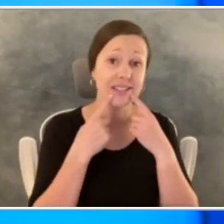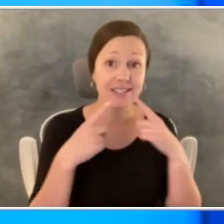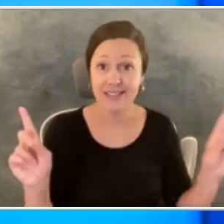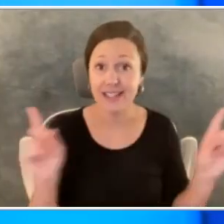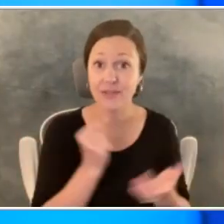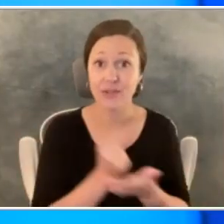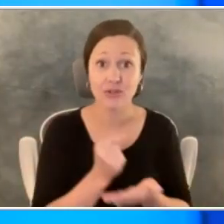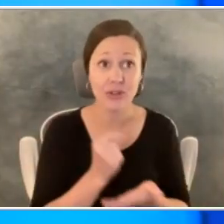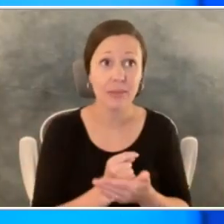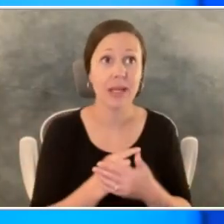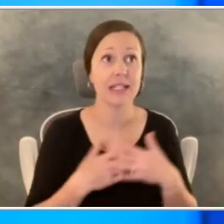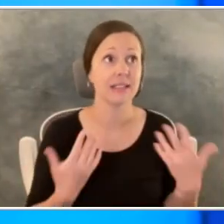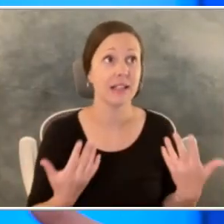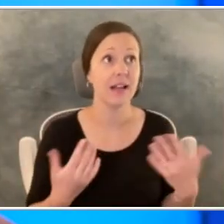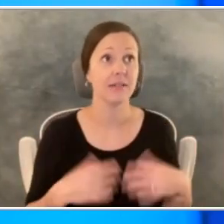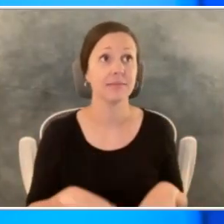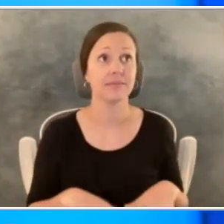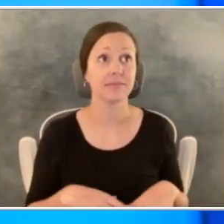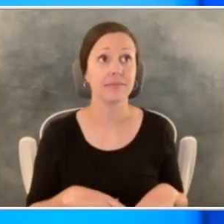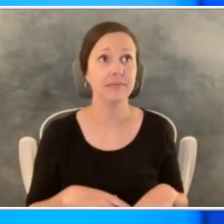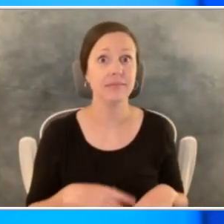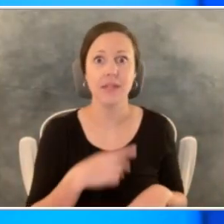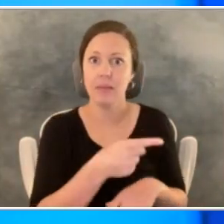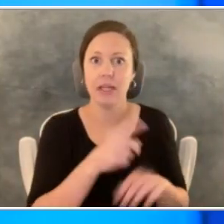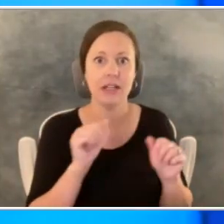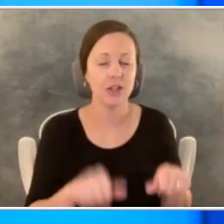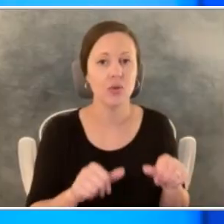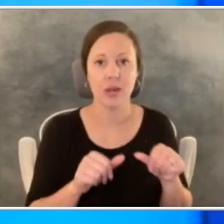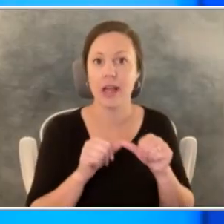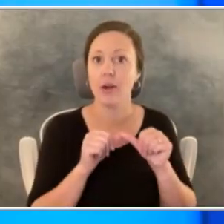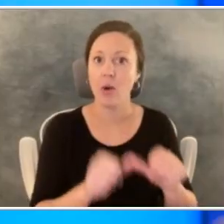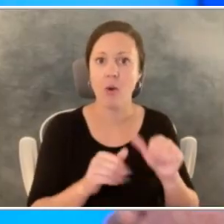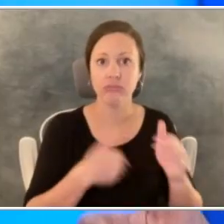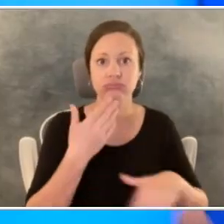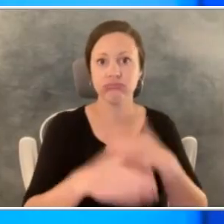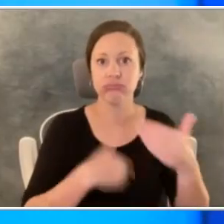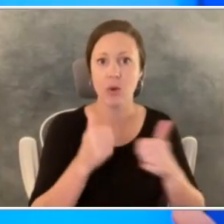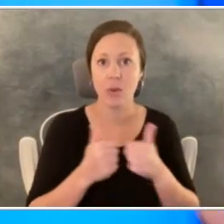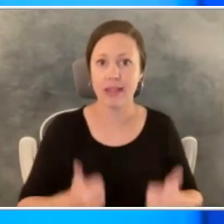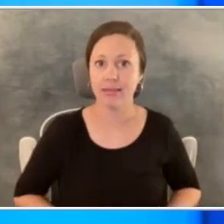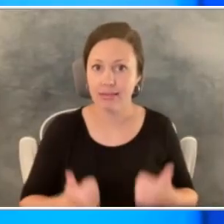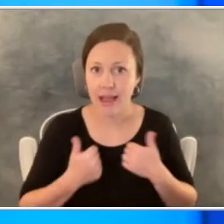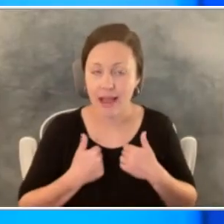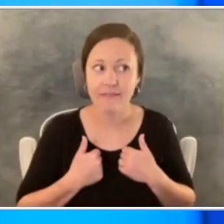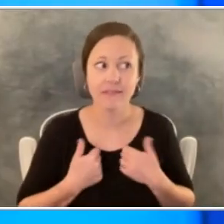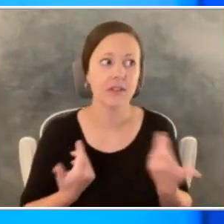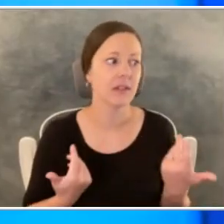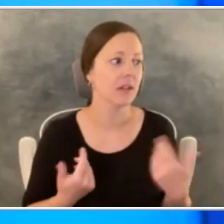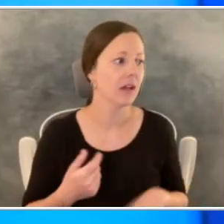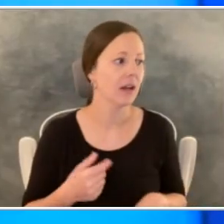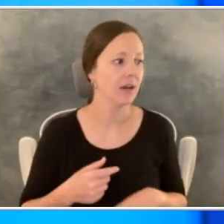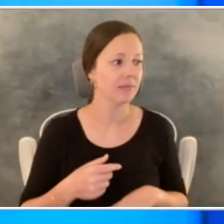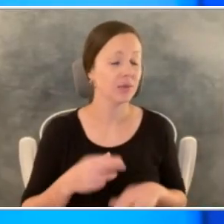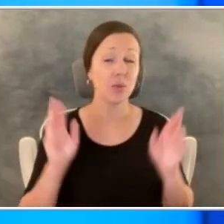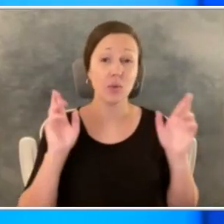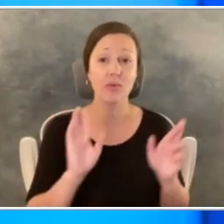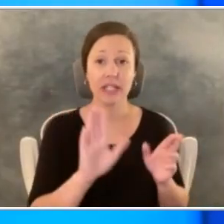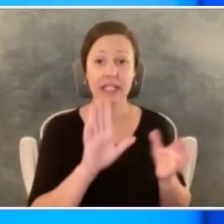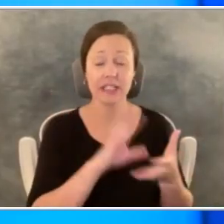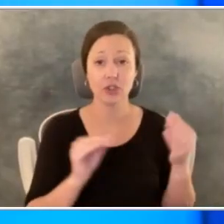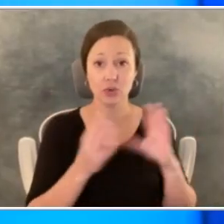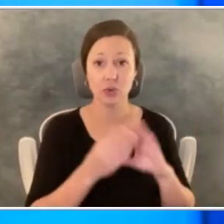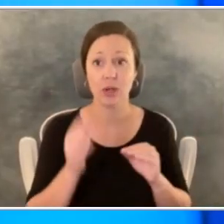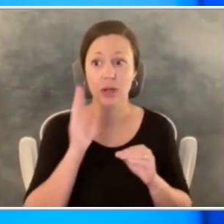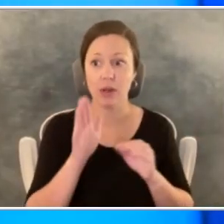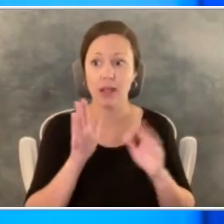go on with your life and live it in a very good way. And so I think hopefully Jack's story will encourage other people to